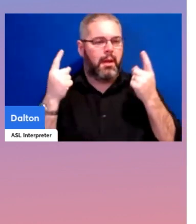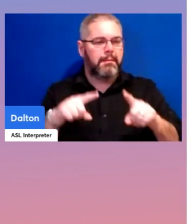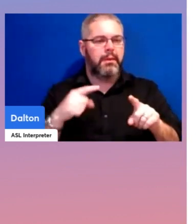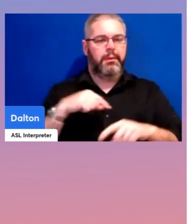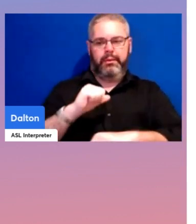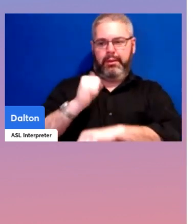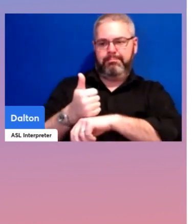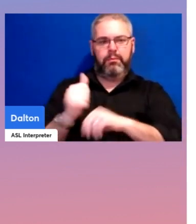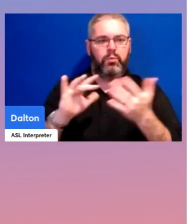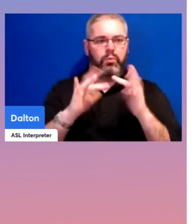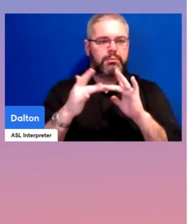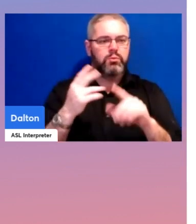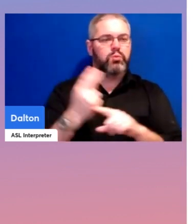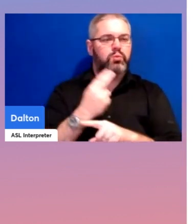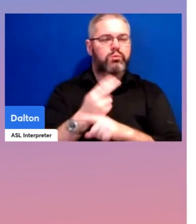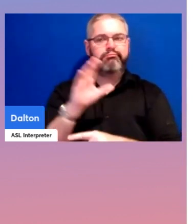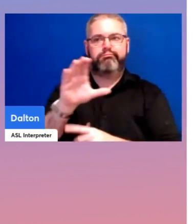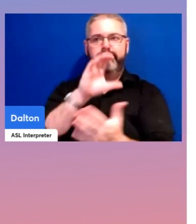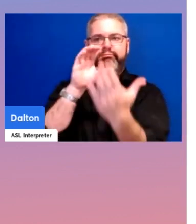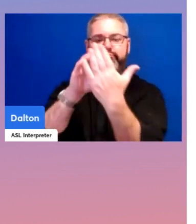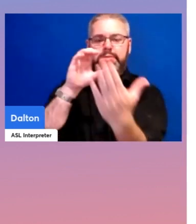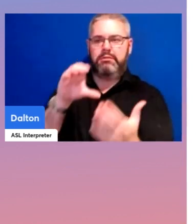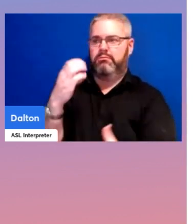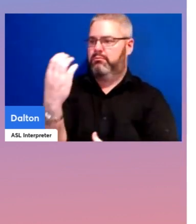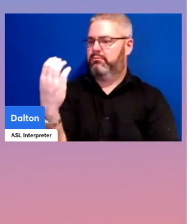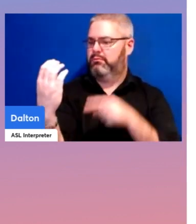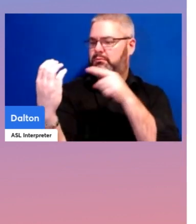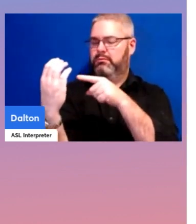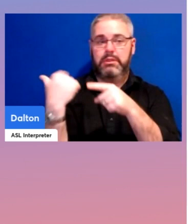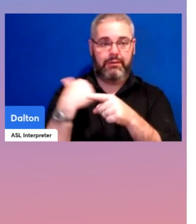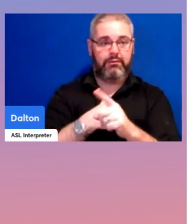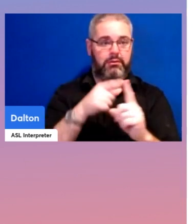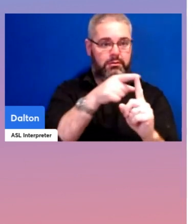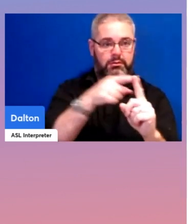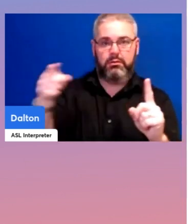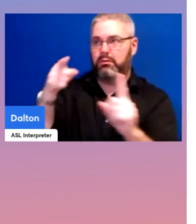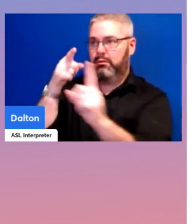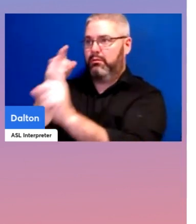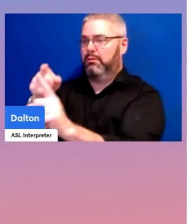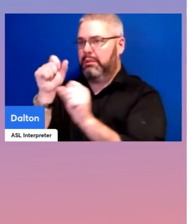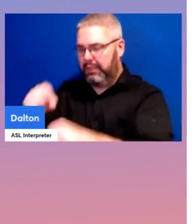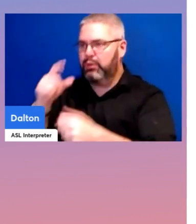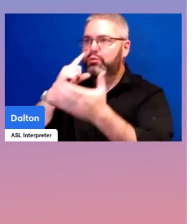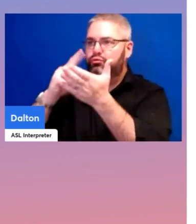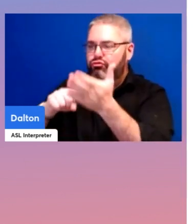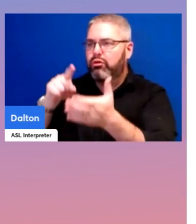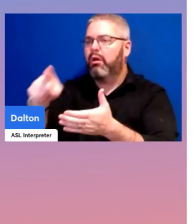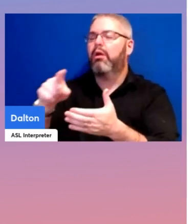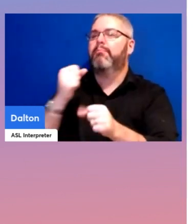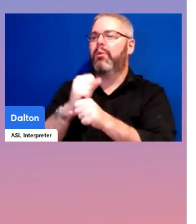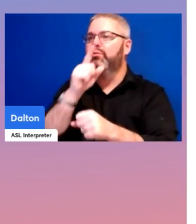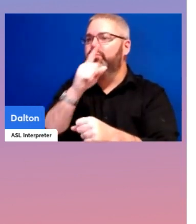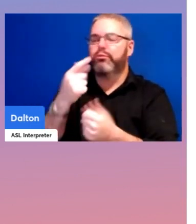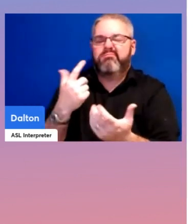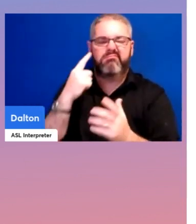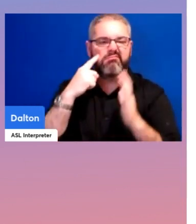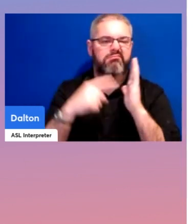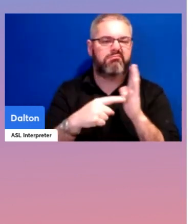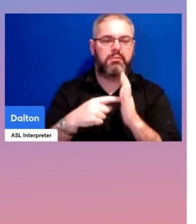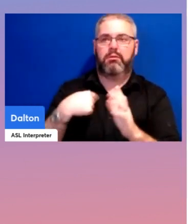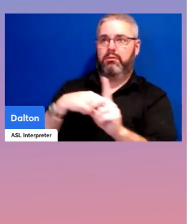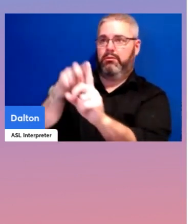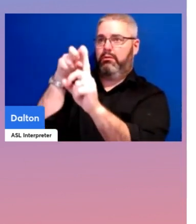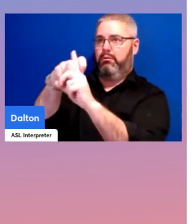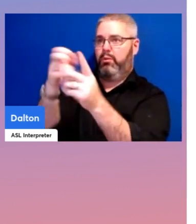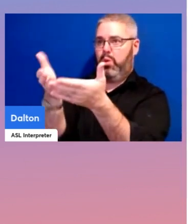website using a module. This website has an endpoint, and we're using this check block basically to make a request to the endpoint and